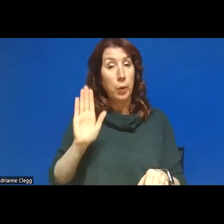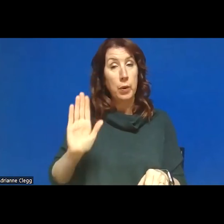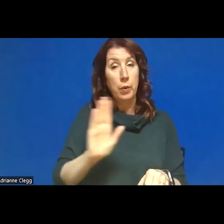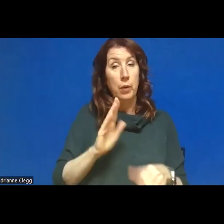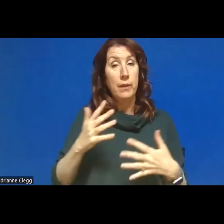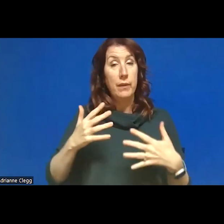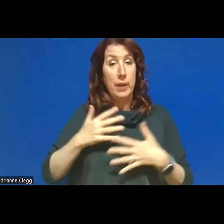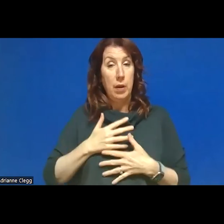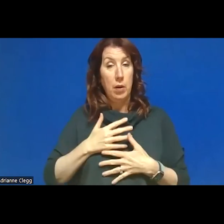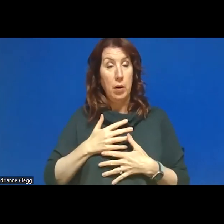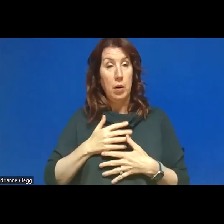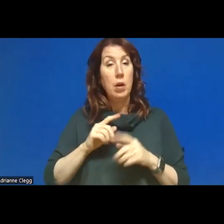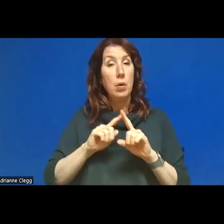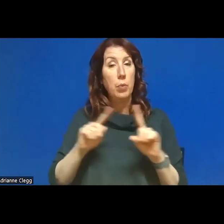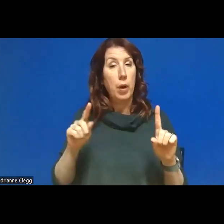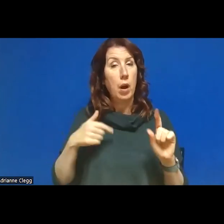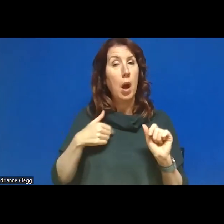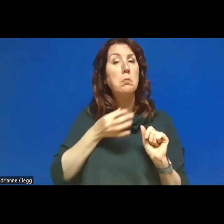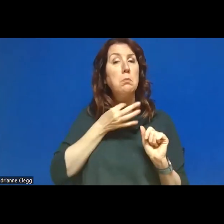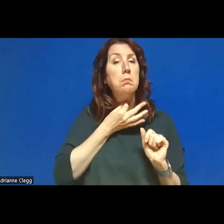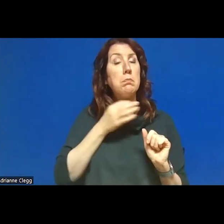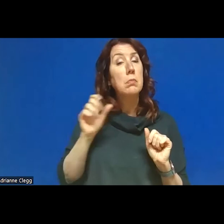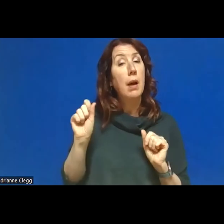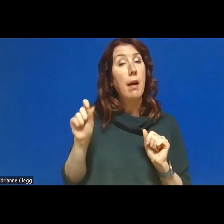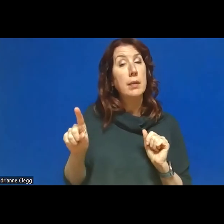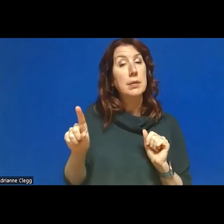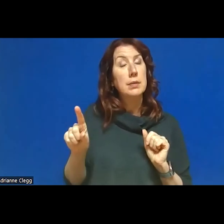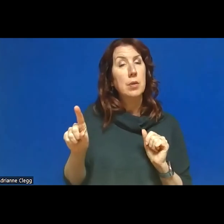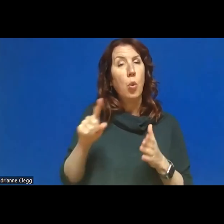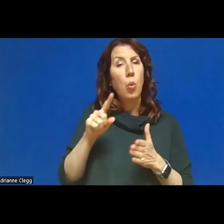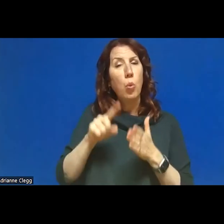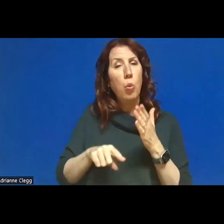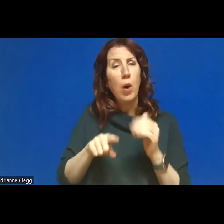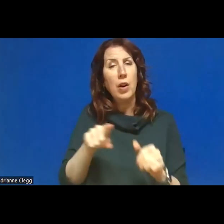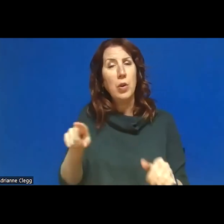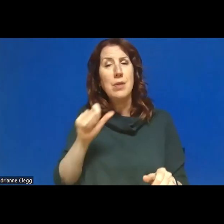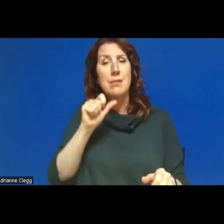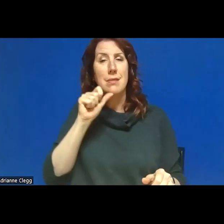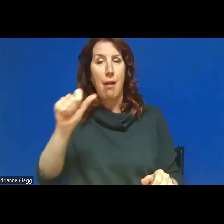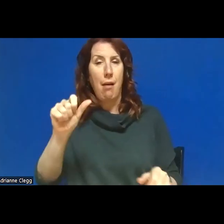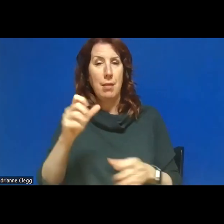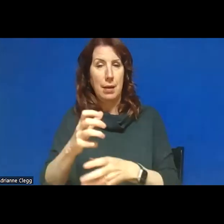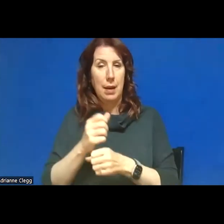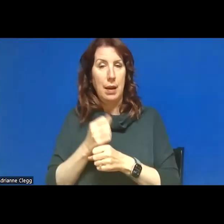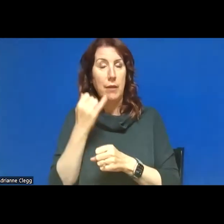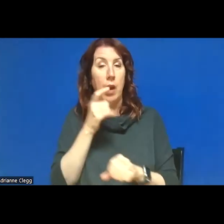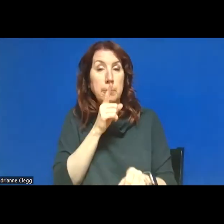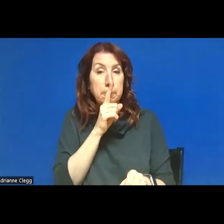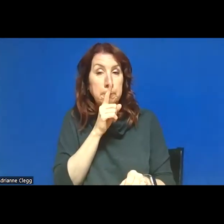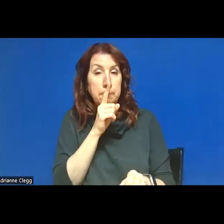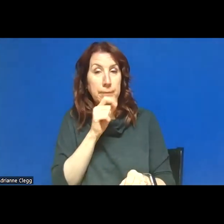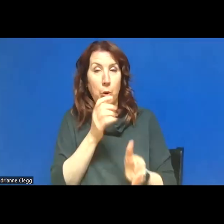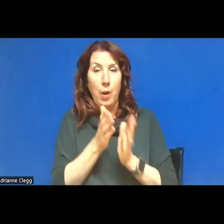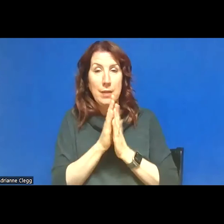But what I would ask you is, what are you not getting by not asking for help, by not admitting to yourself that you